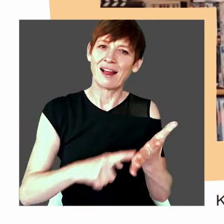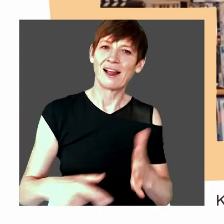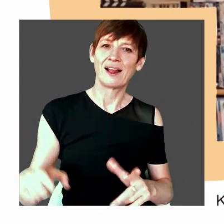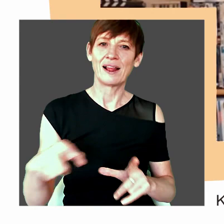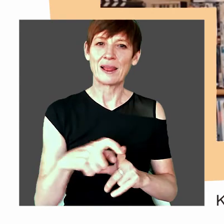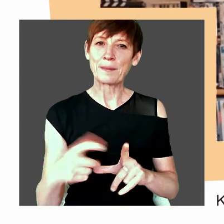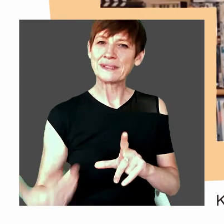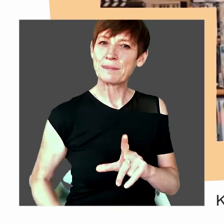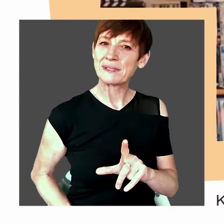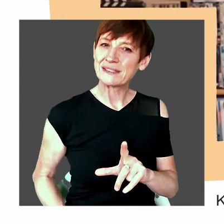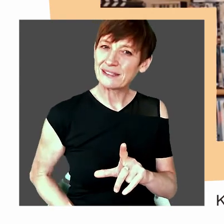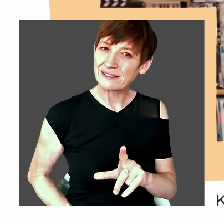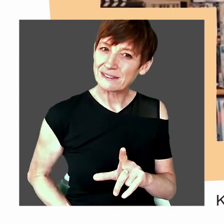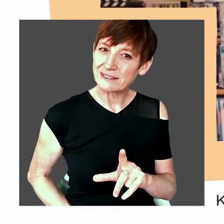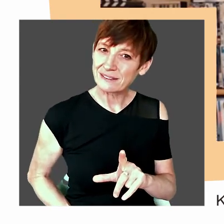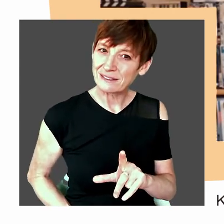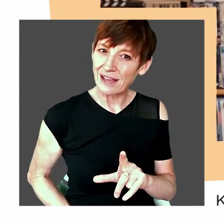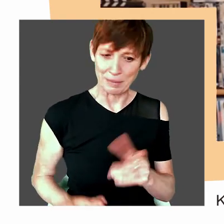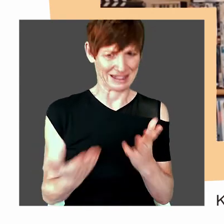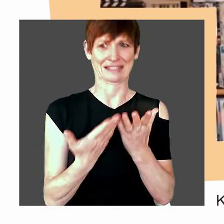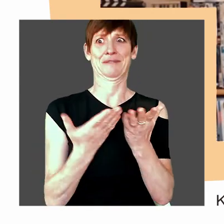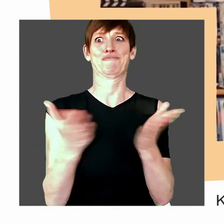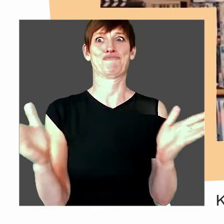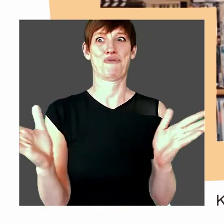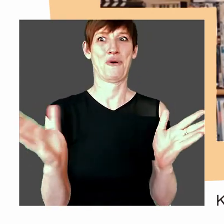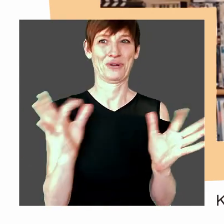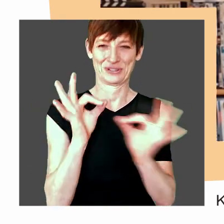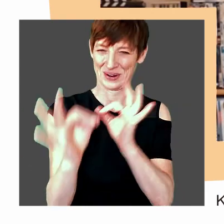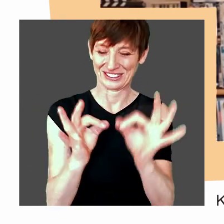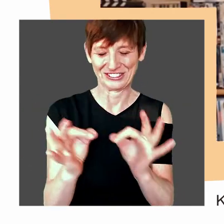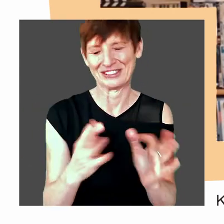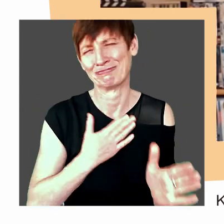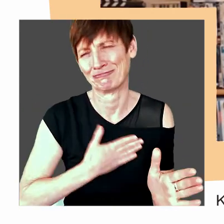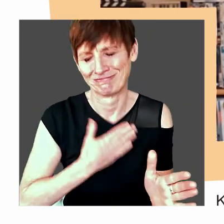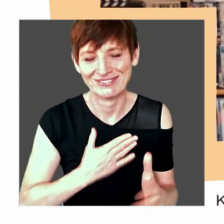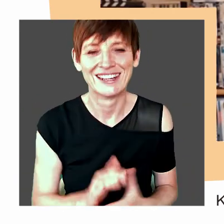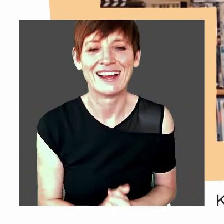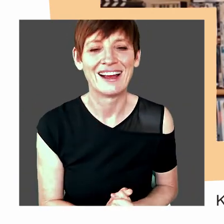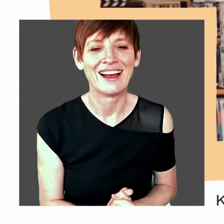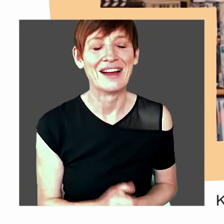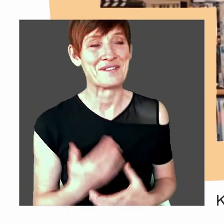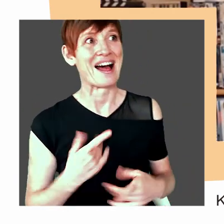and how that works for you, if that's not too broad a question. I'll try.